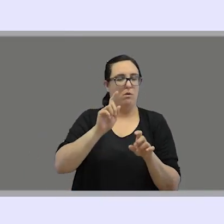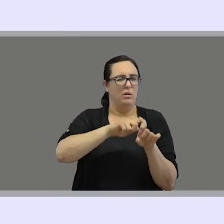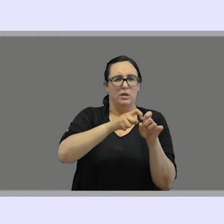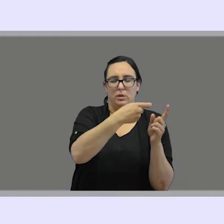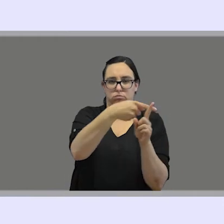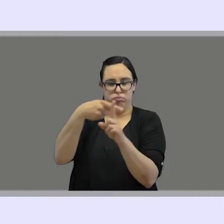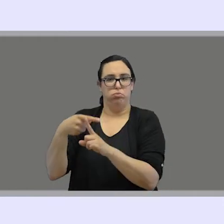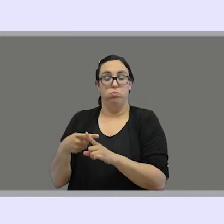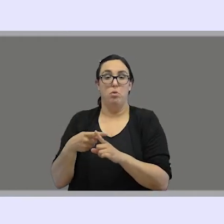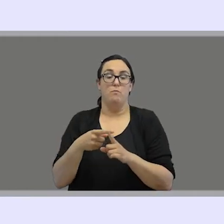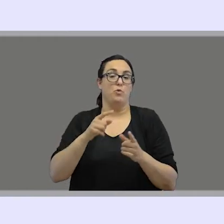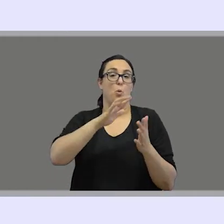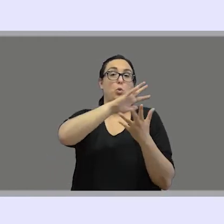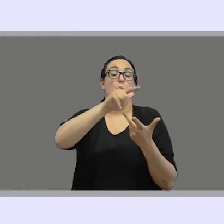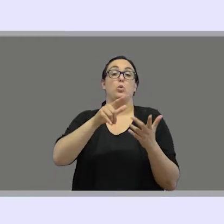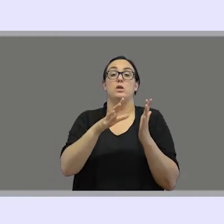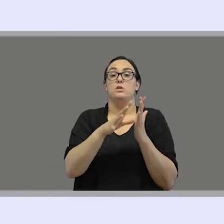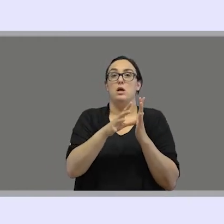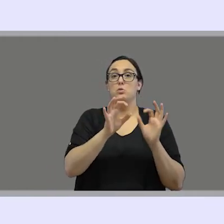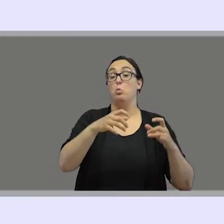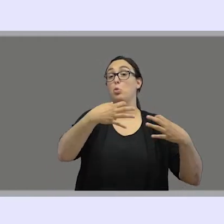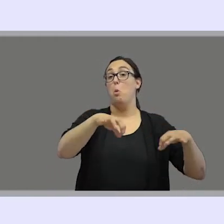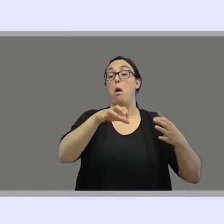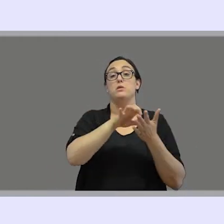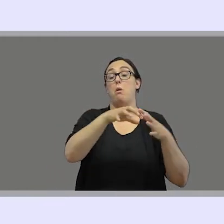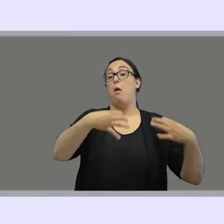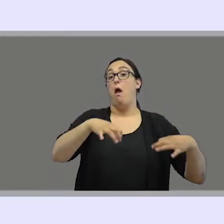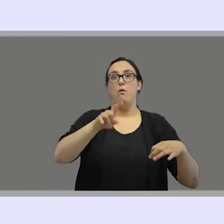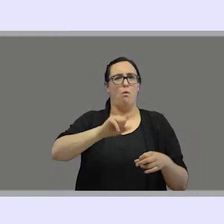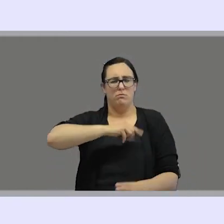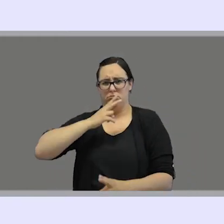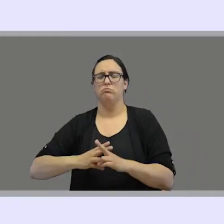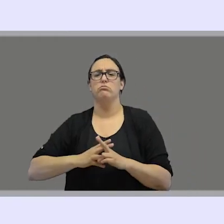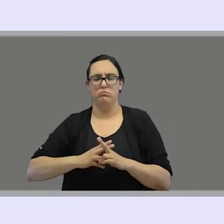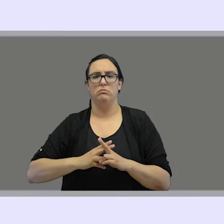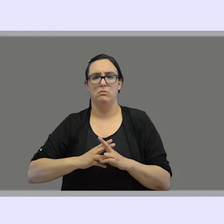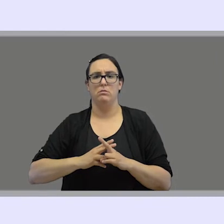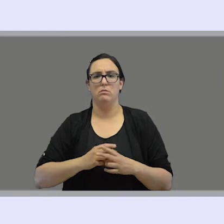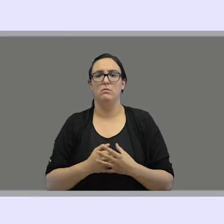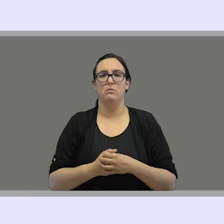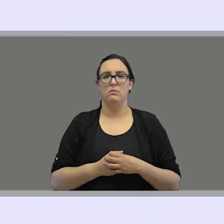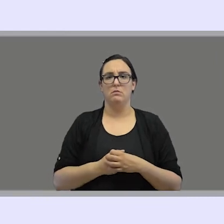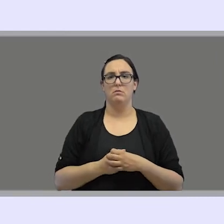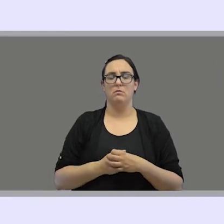is not a standard working condition, but a harder working condition.